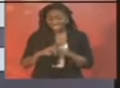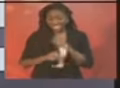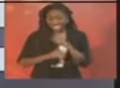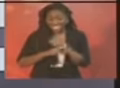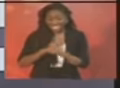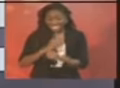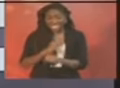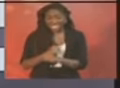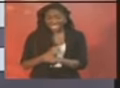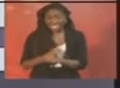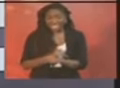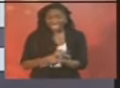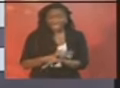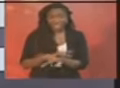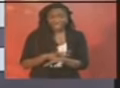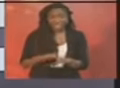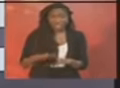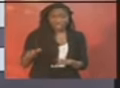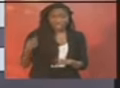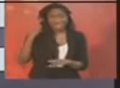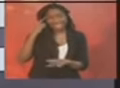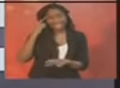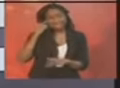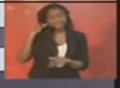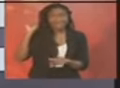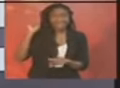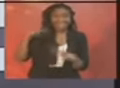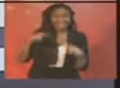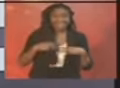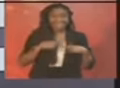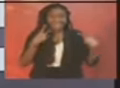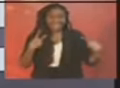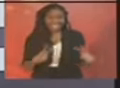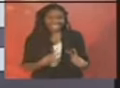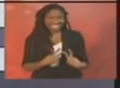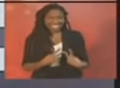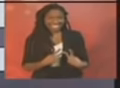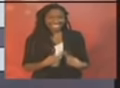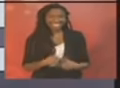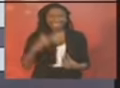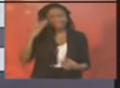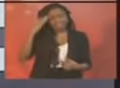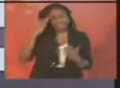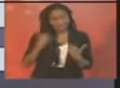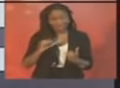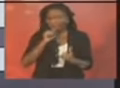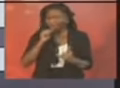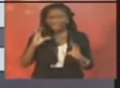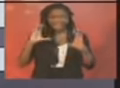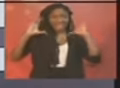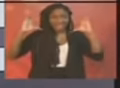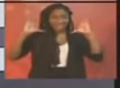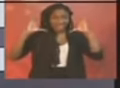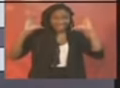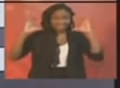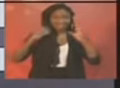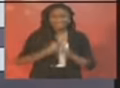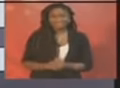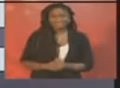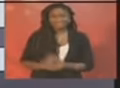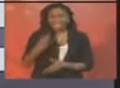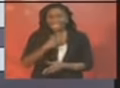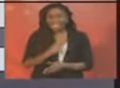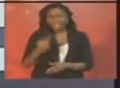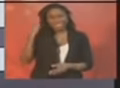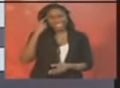Don't think about it where, we had just had Valentine's, we in the middle of not having carnival, and we're going through this year thinking